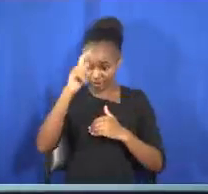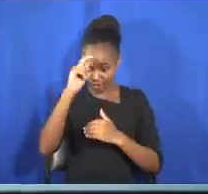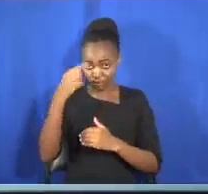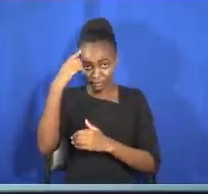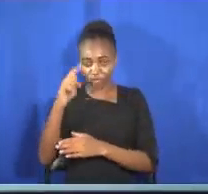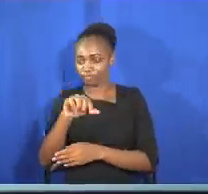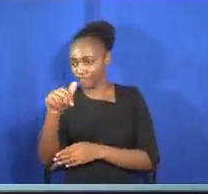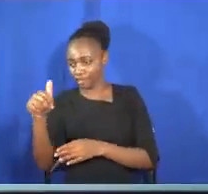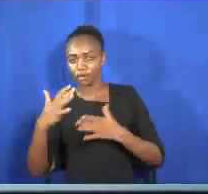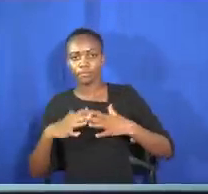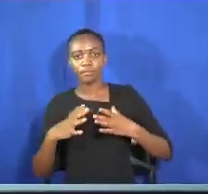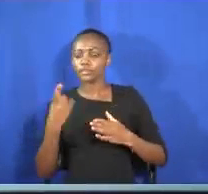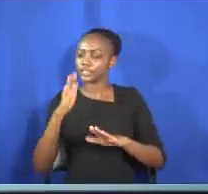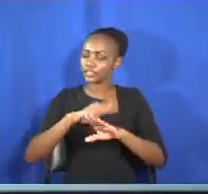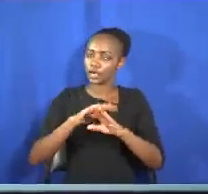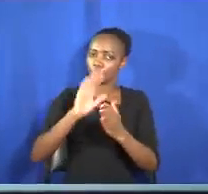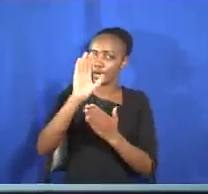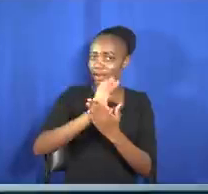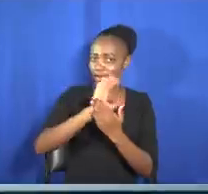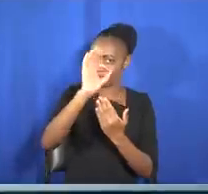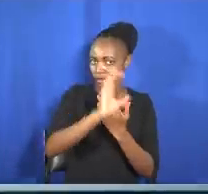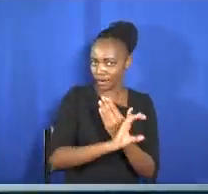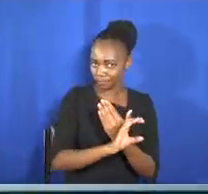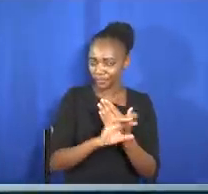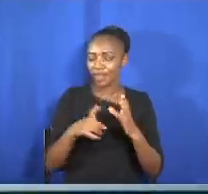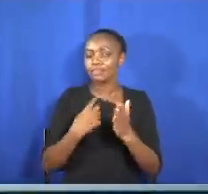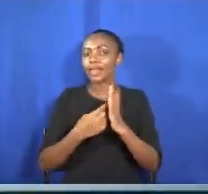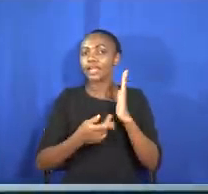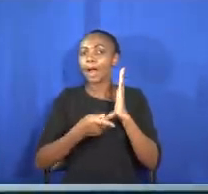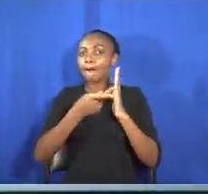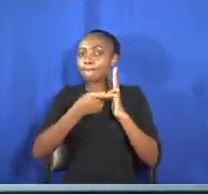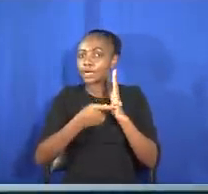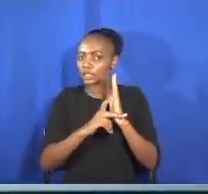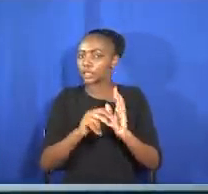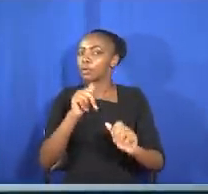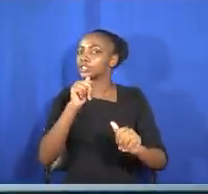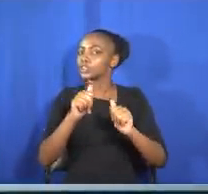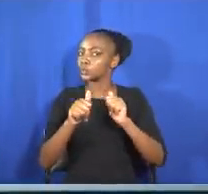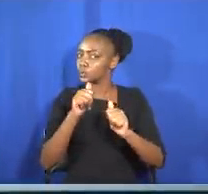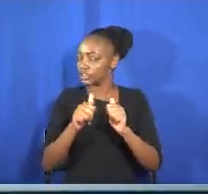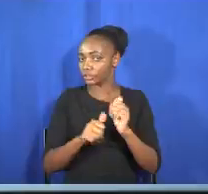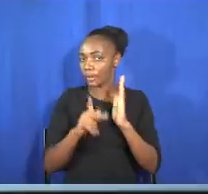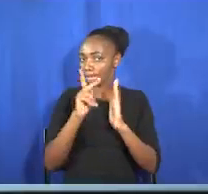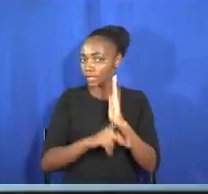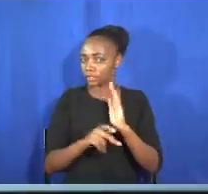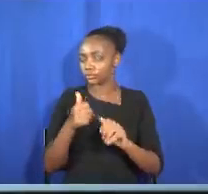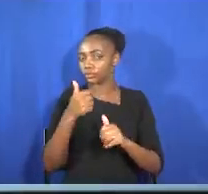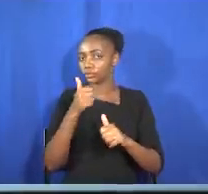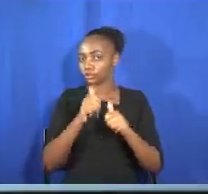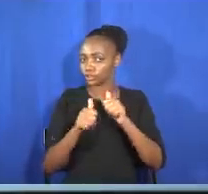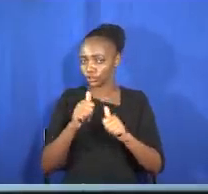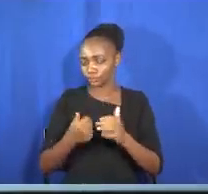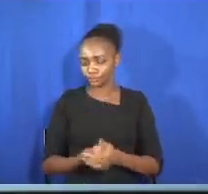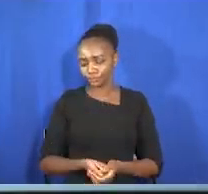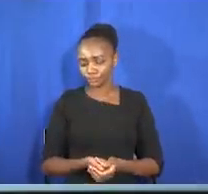So these are good curriculum. Then we are saying, what are the principles which have guided